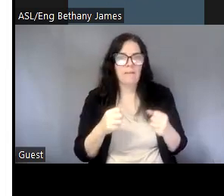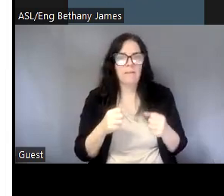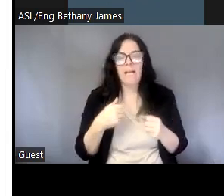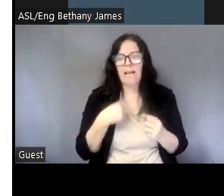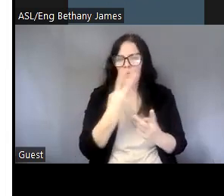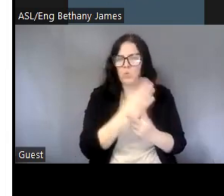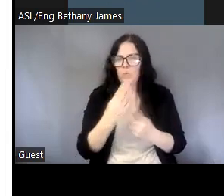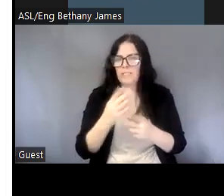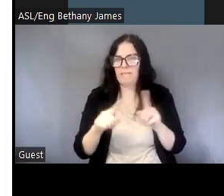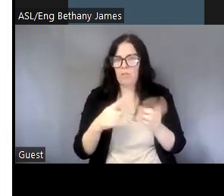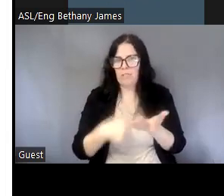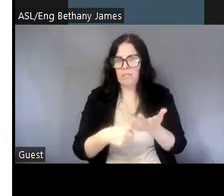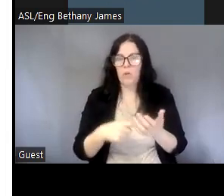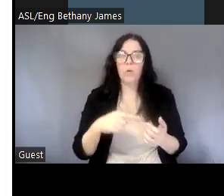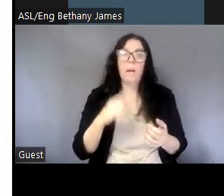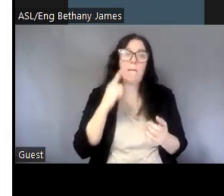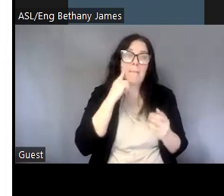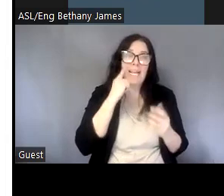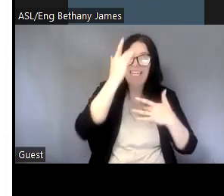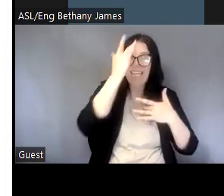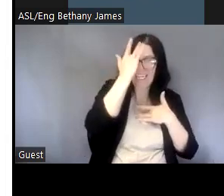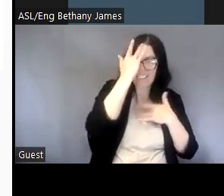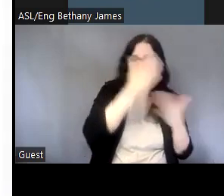about mental illness and mental well-being.